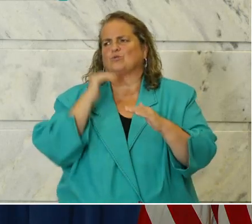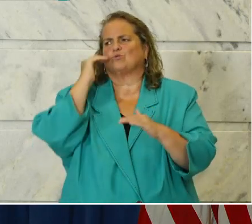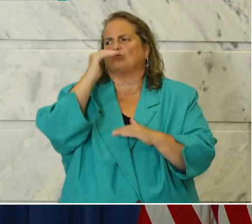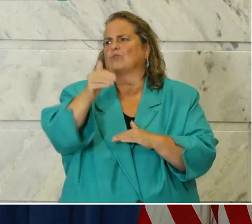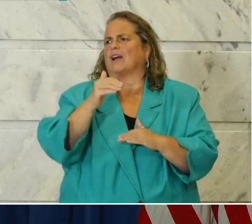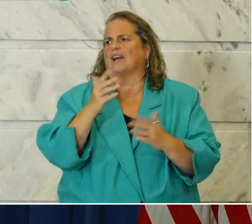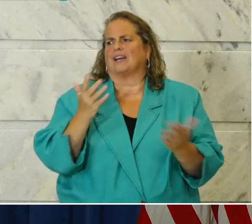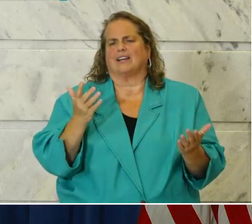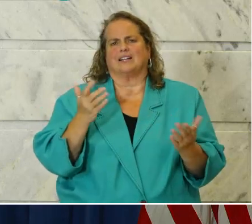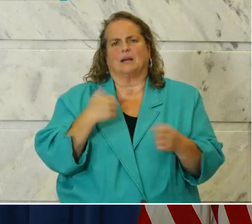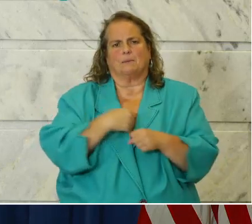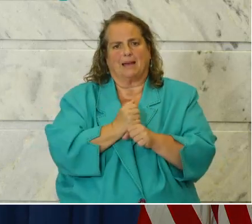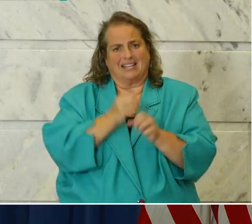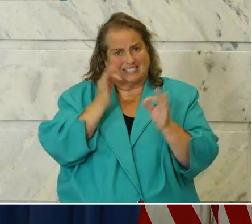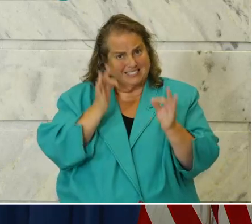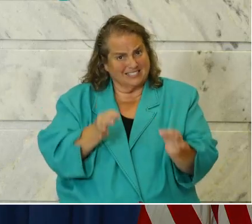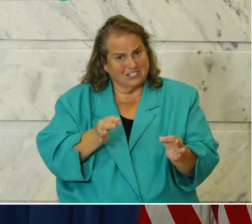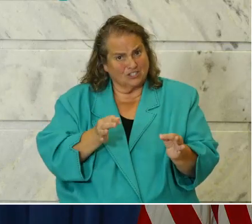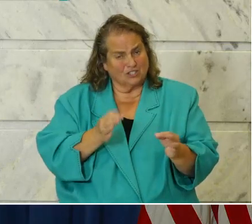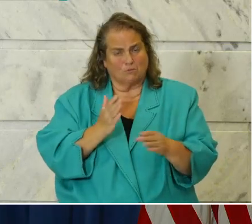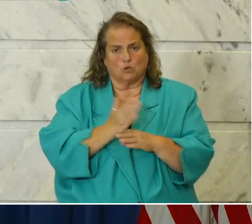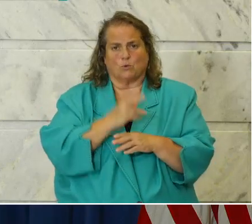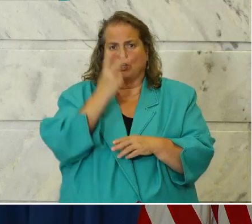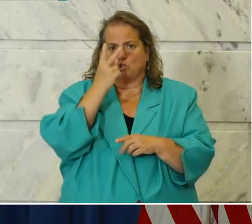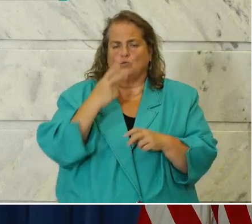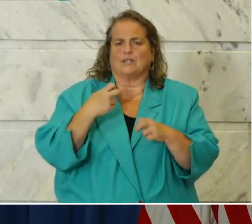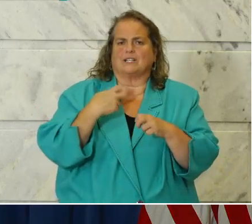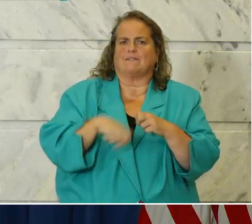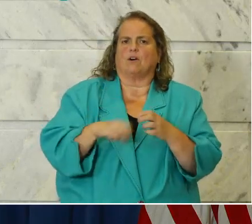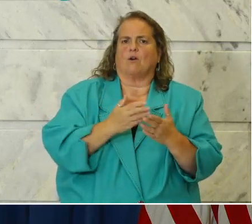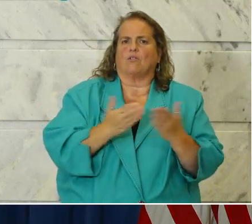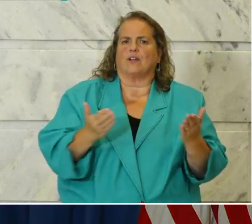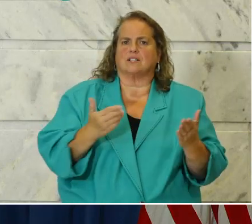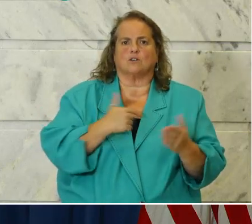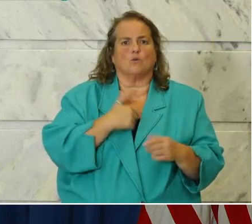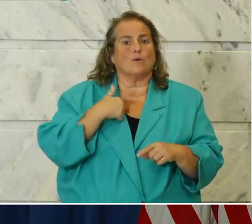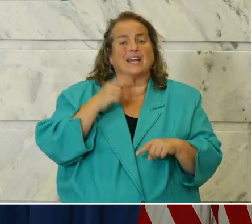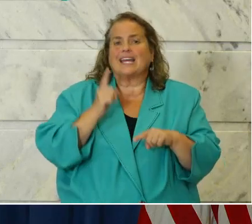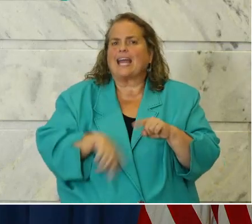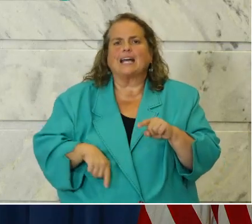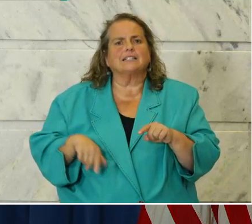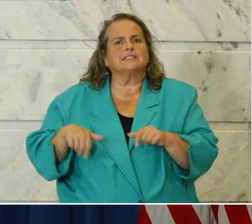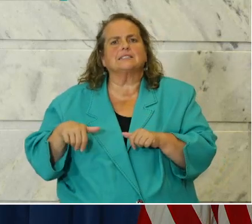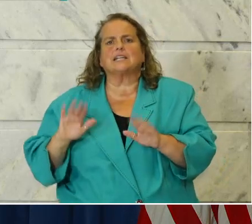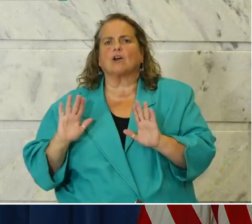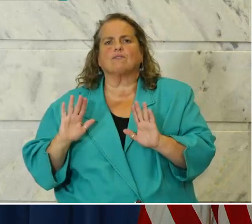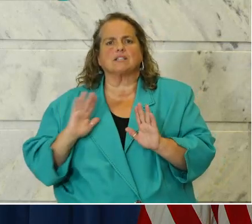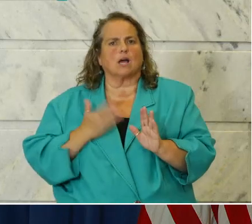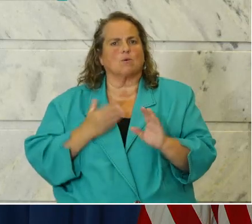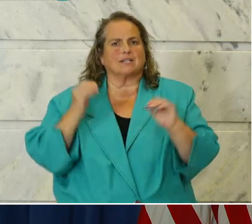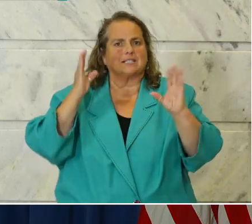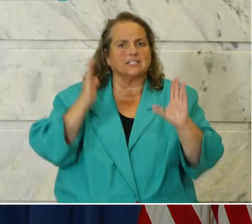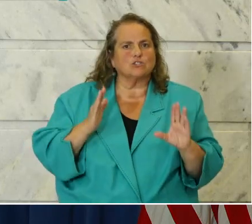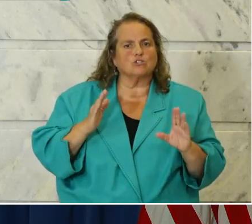it's making a decision between 2 very difficult things, but we also can't sacrifice our teachers and administrators on the